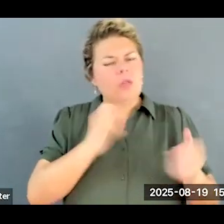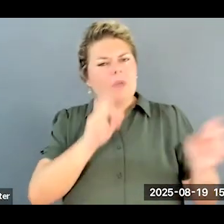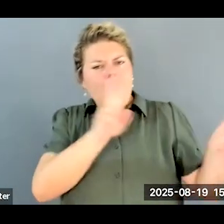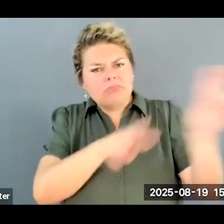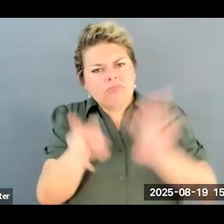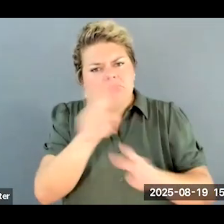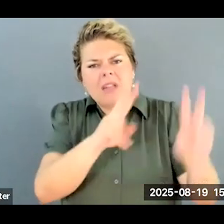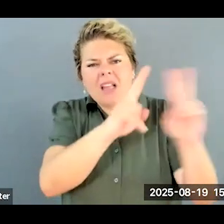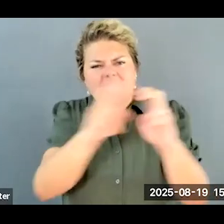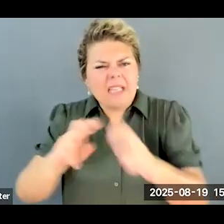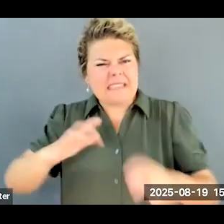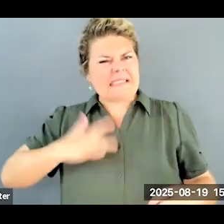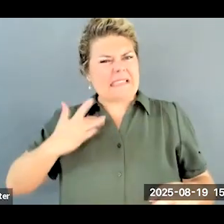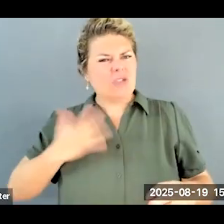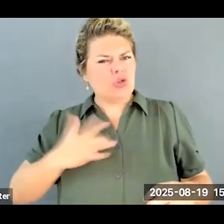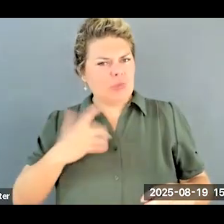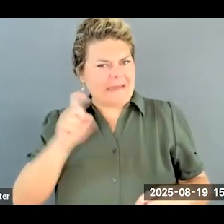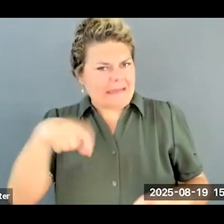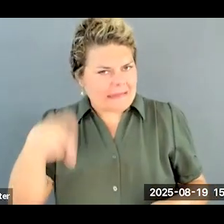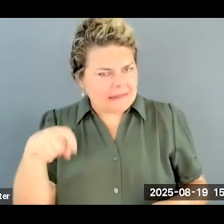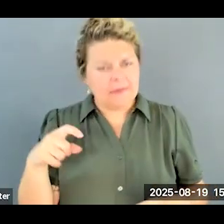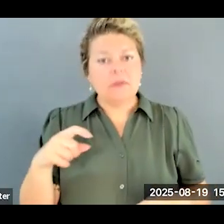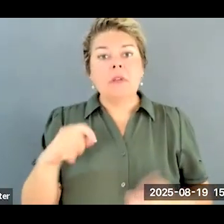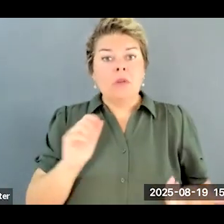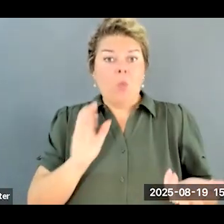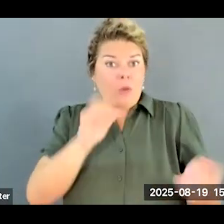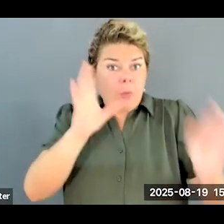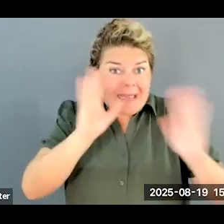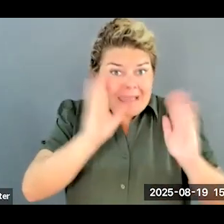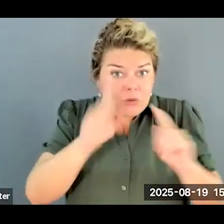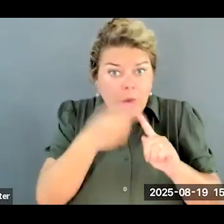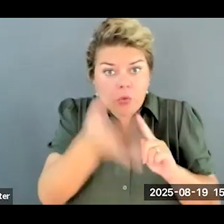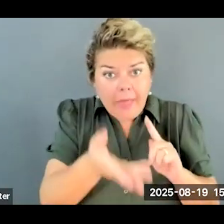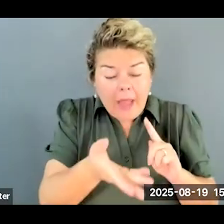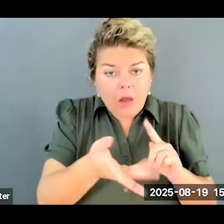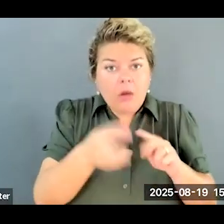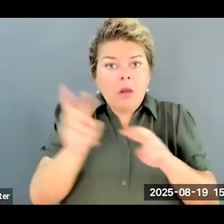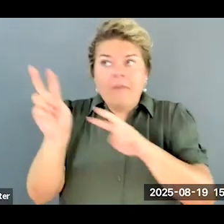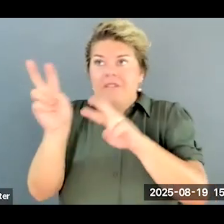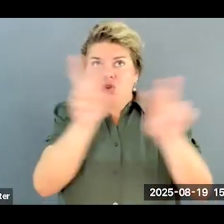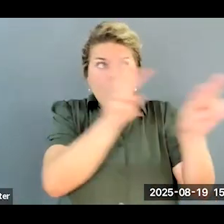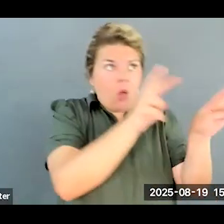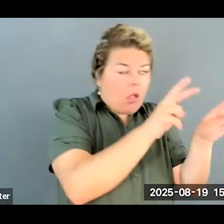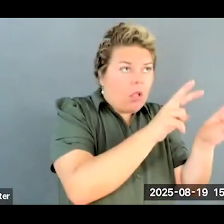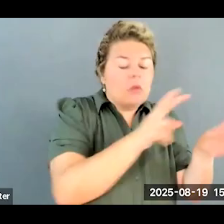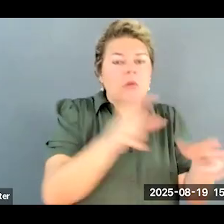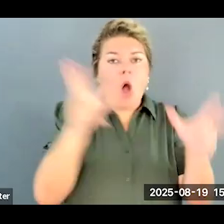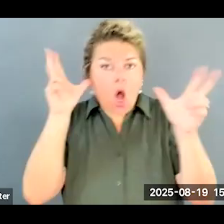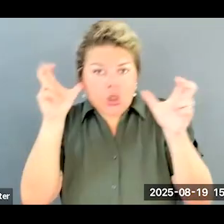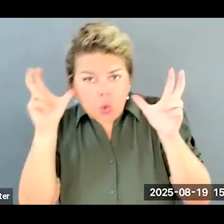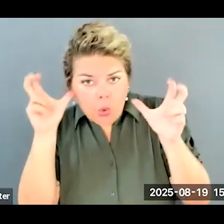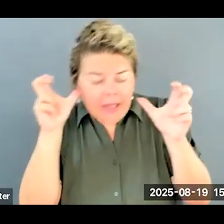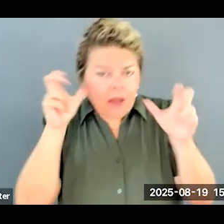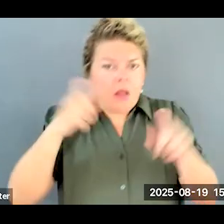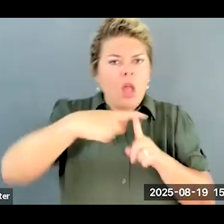space. So we want to pay attention to our own senses while we're in there: auditory, visual, thermoregulatory. We